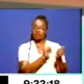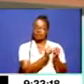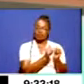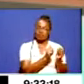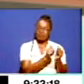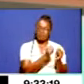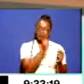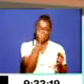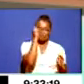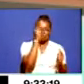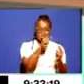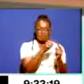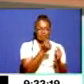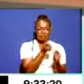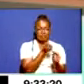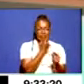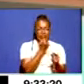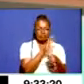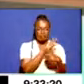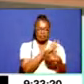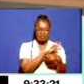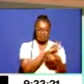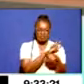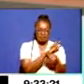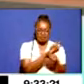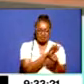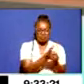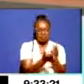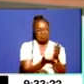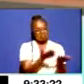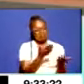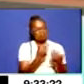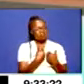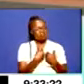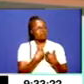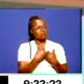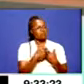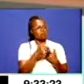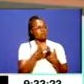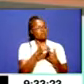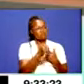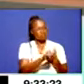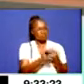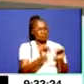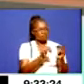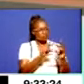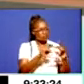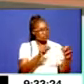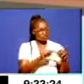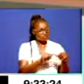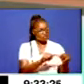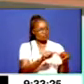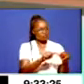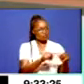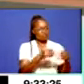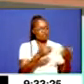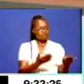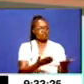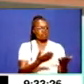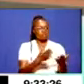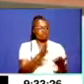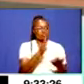cure for COVID-19 disease. Maybe do we have any new research going on, or maybe biomedical engineers in